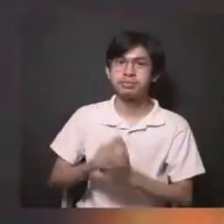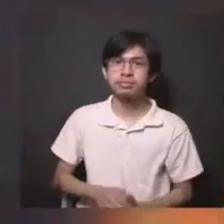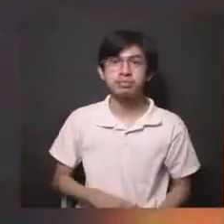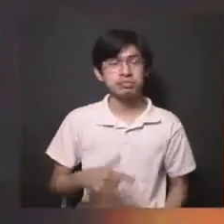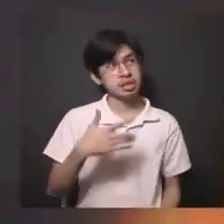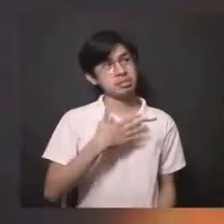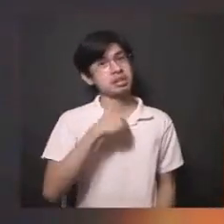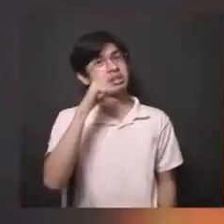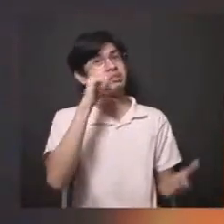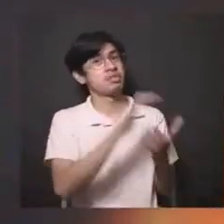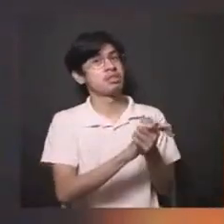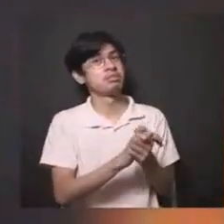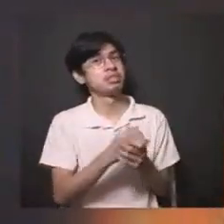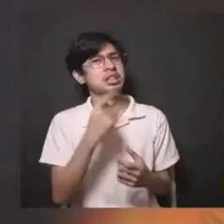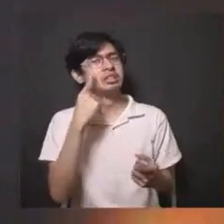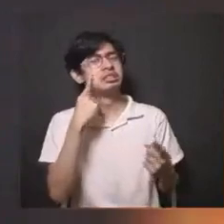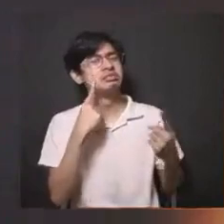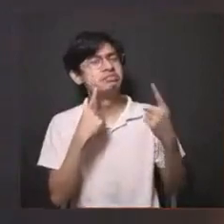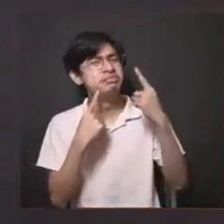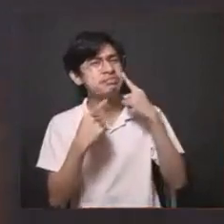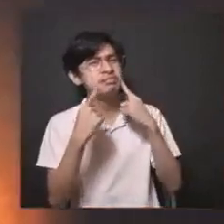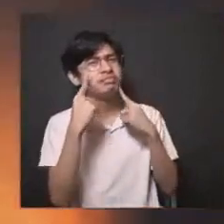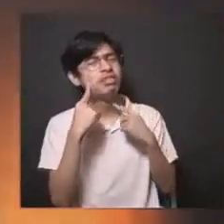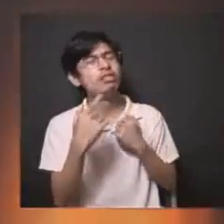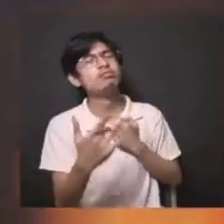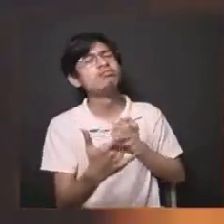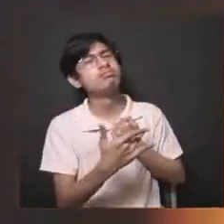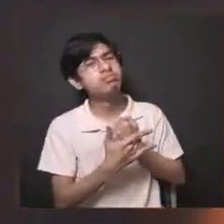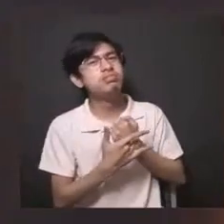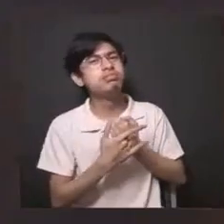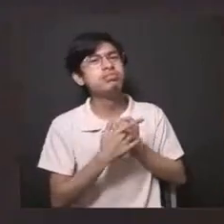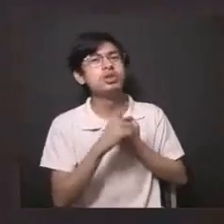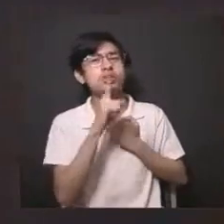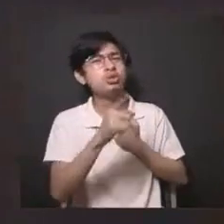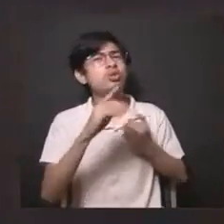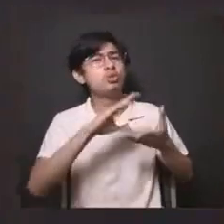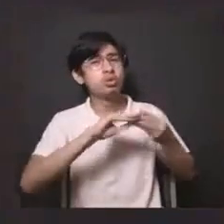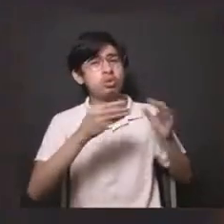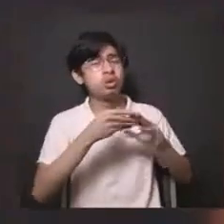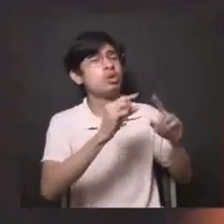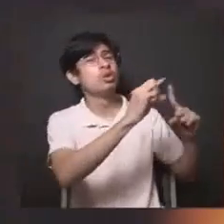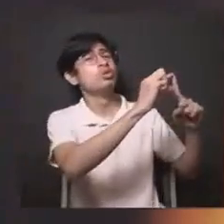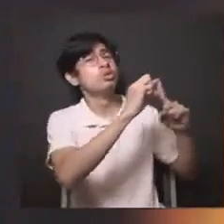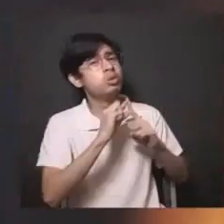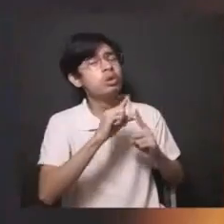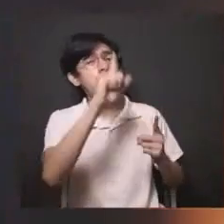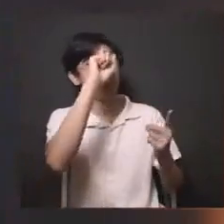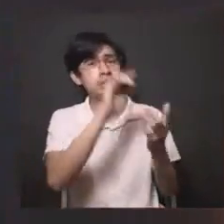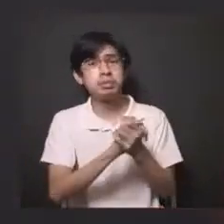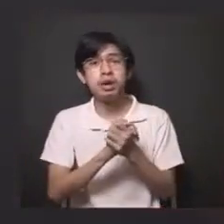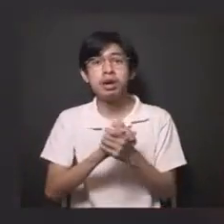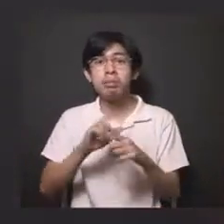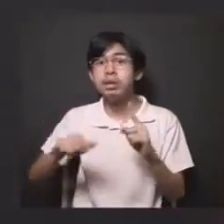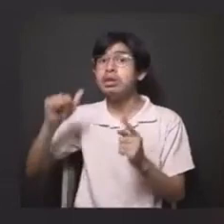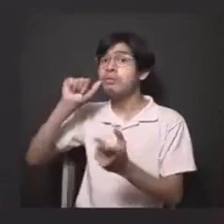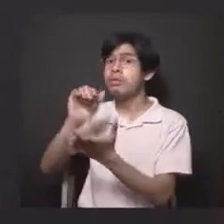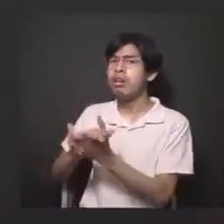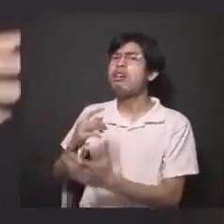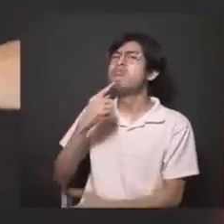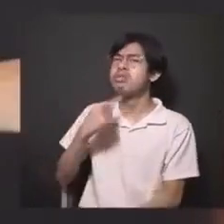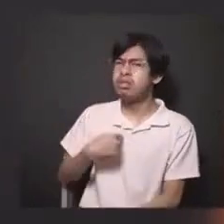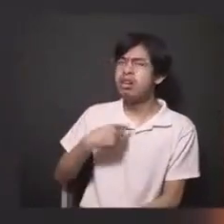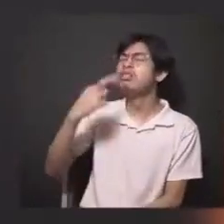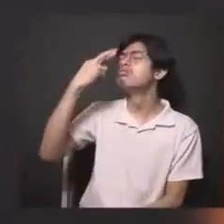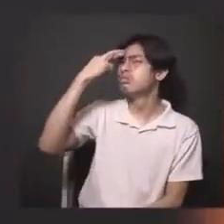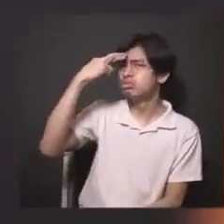the beautiful words of her husband. And then the husband said, "Now I realize, in